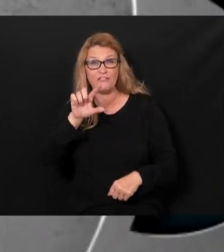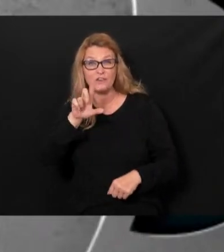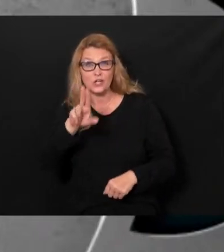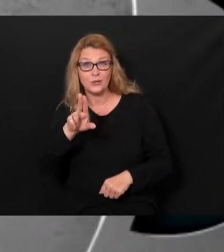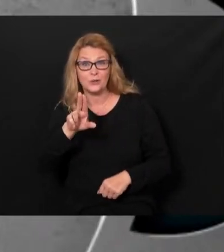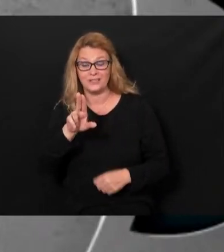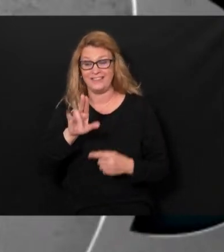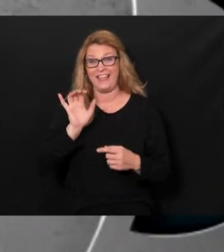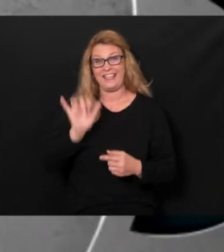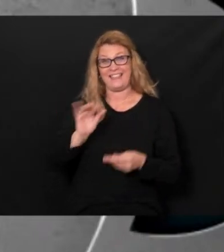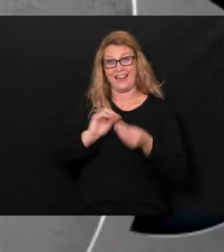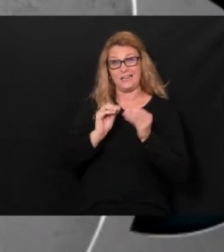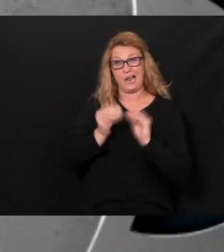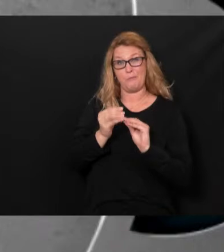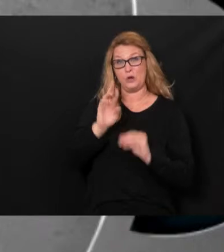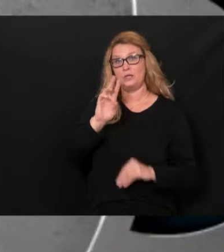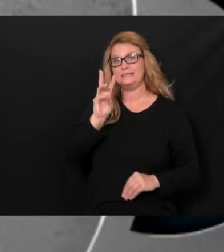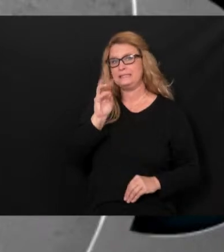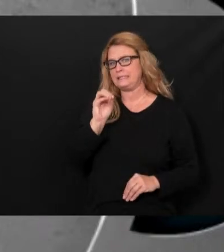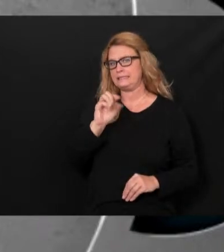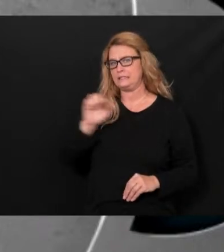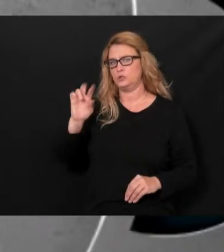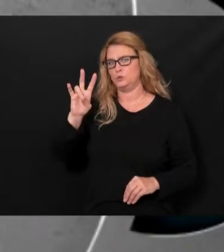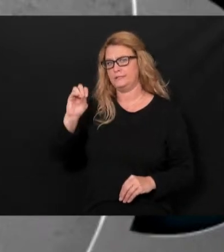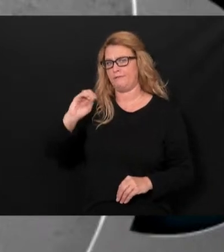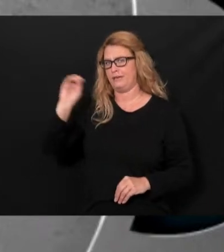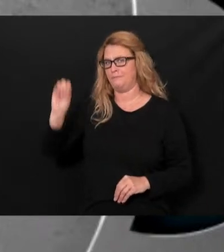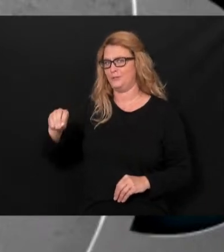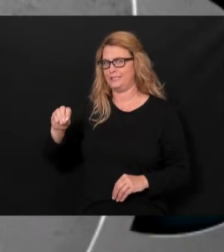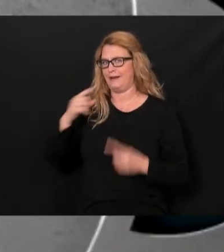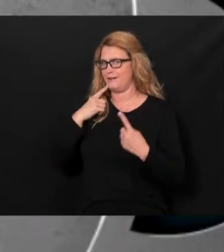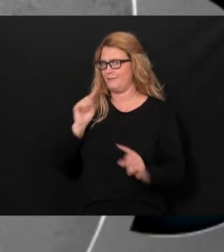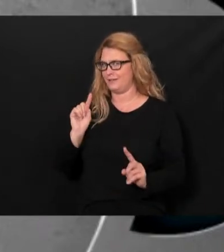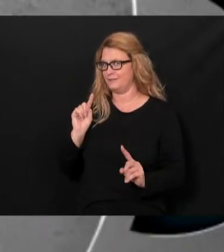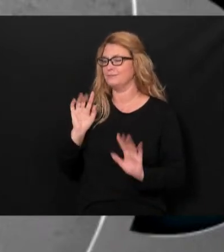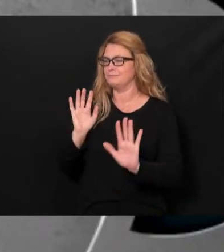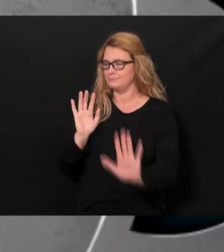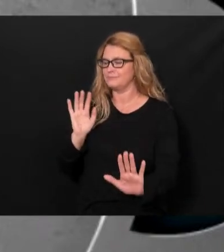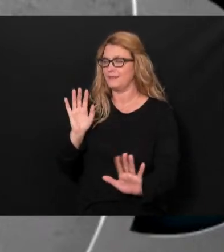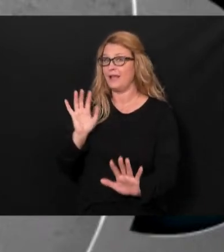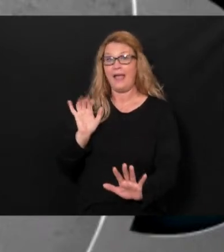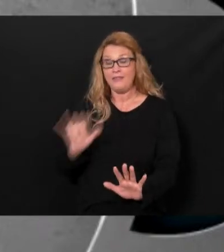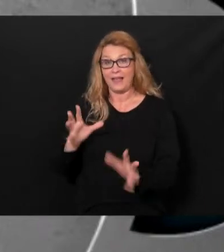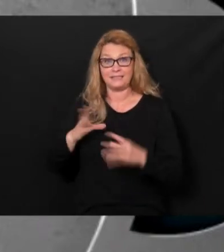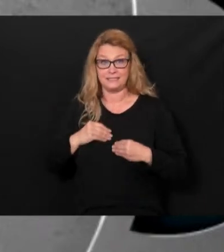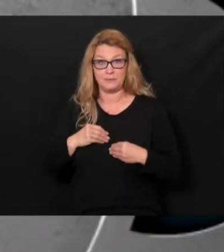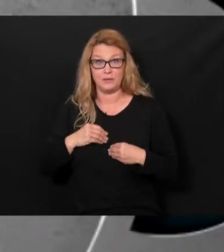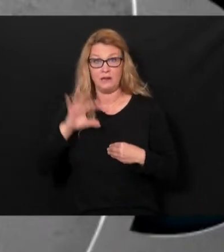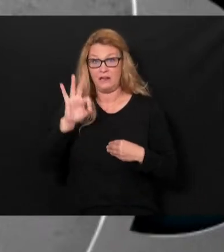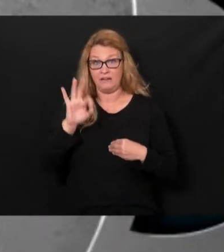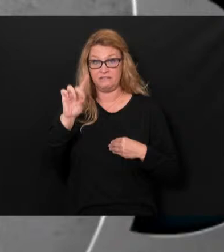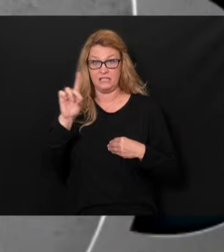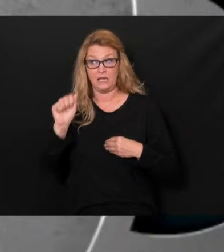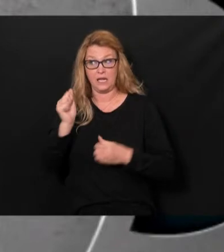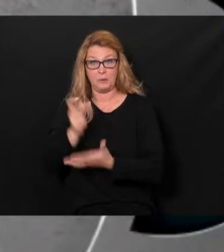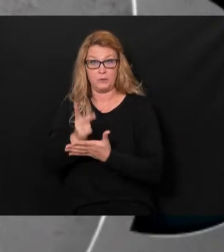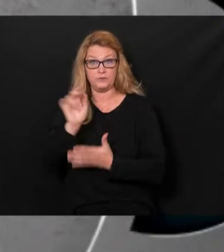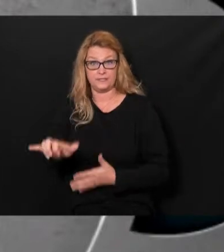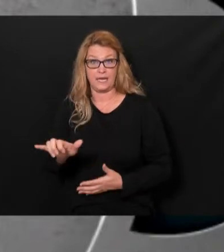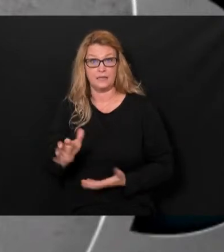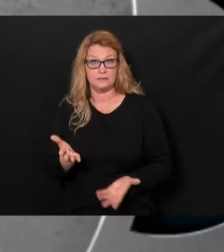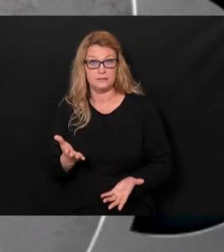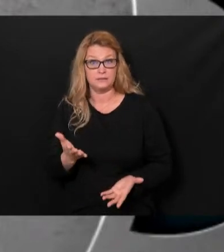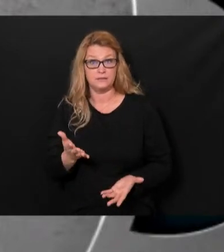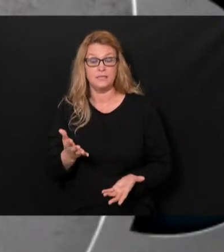60 to 70% effective vaccine. So, and that's acceptable. Those are FDA approved vaccines for the public.